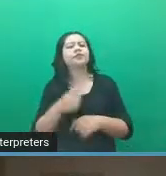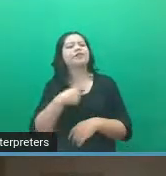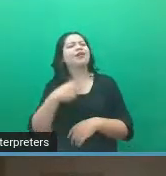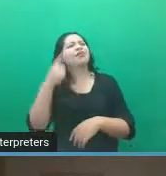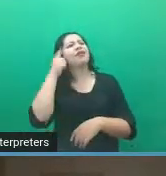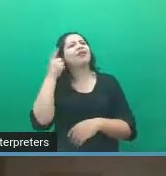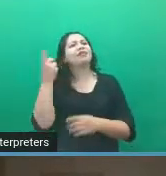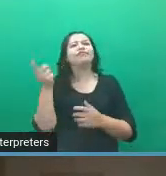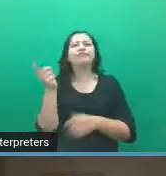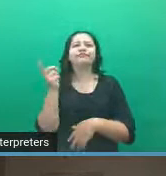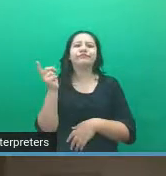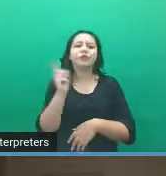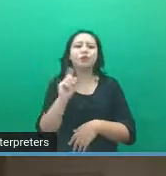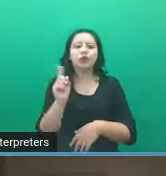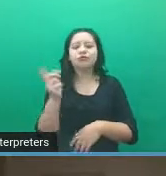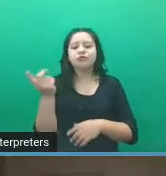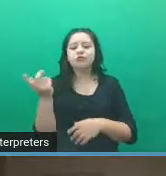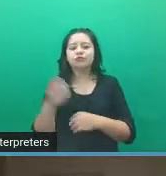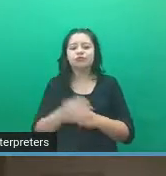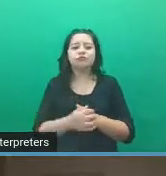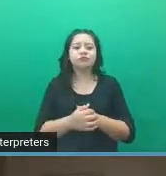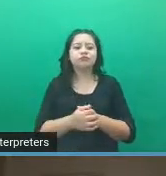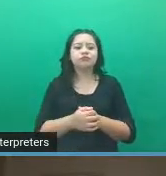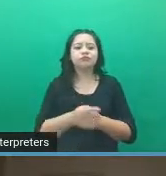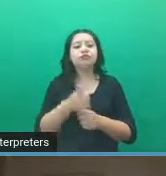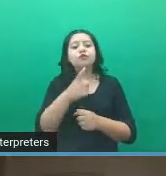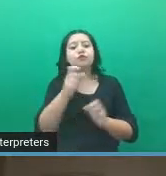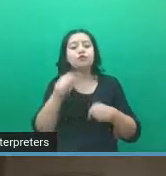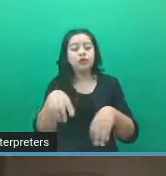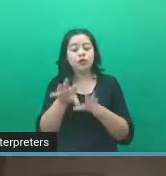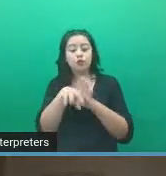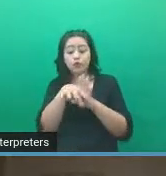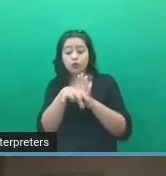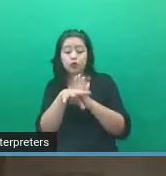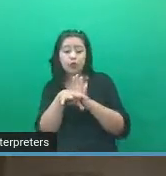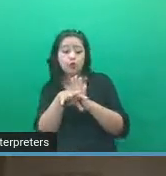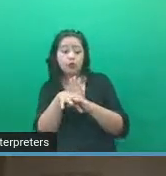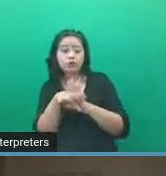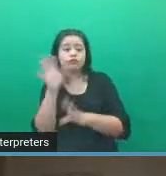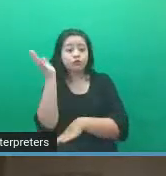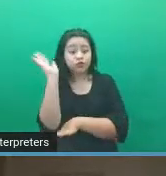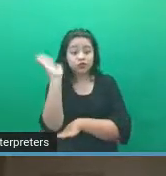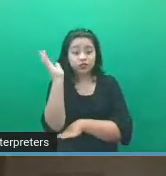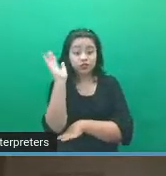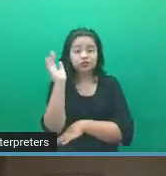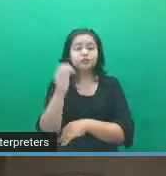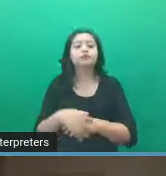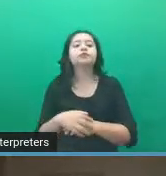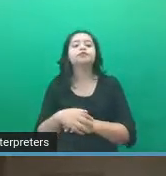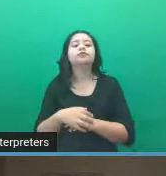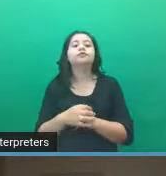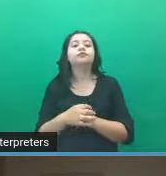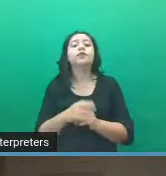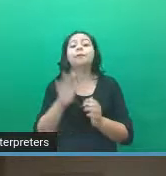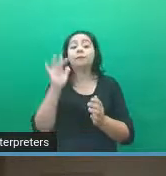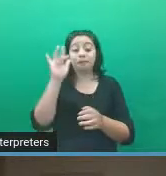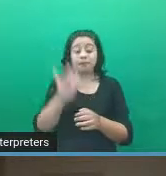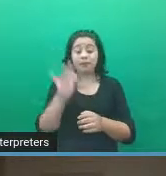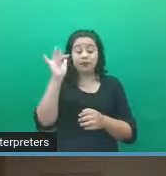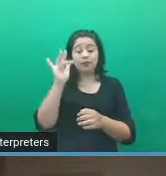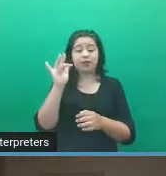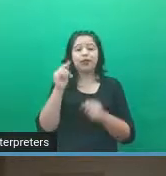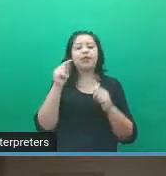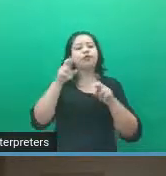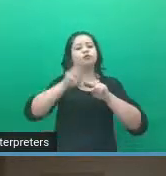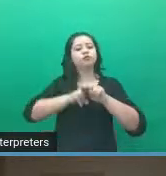where basically you record the presentation that you're giving, and then you play it and you